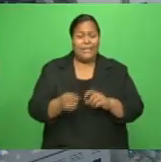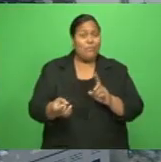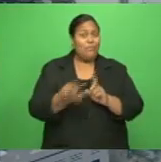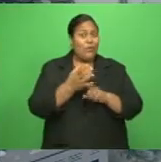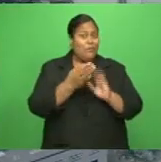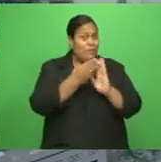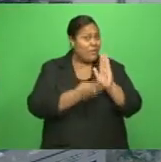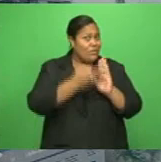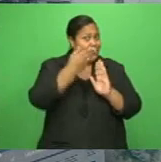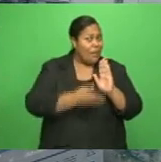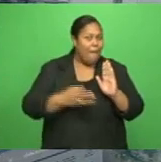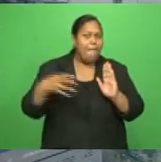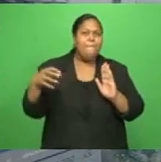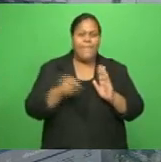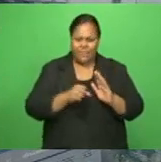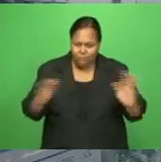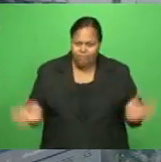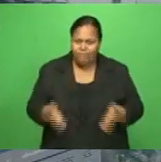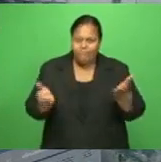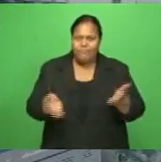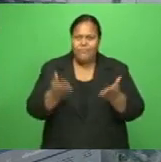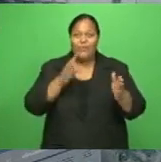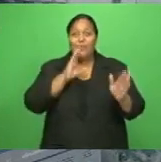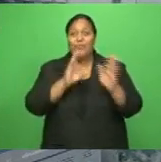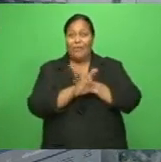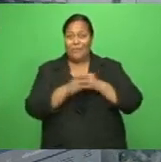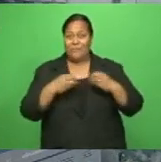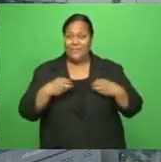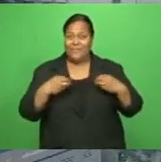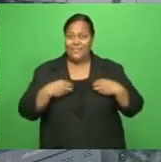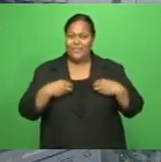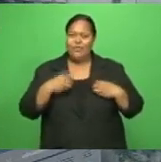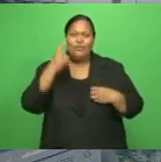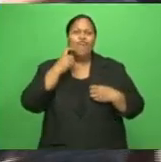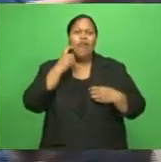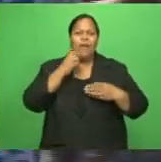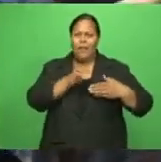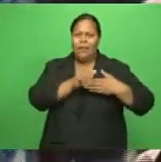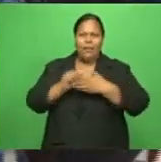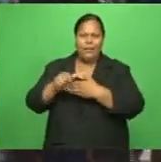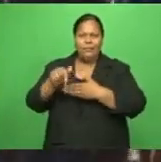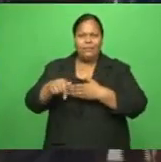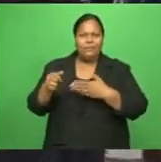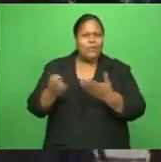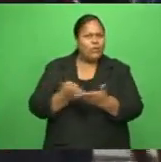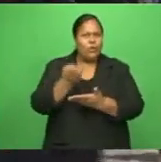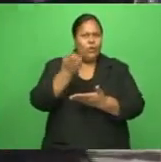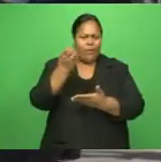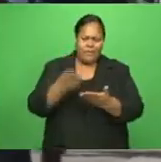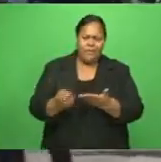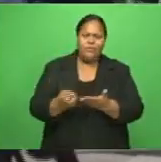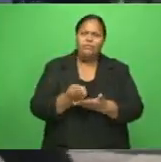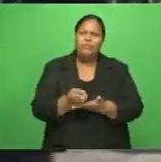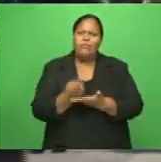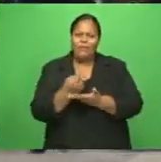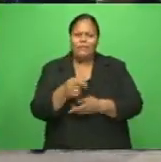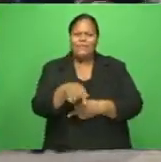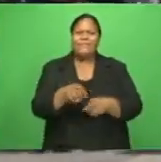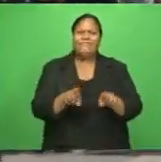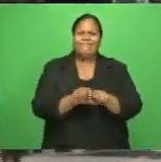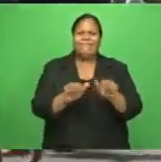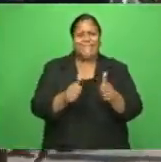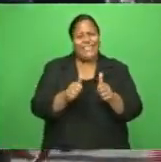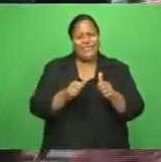to create an enabling environment for the private sector to be able to lead economic recovery after COVID-19. Kritika